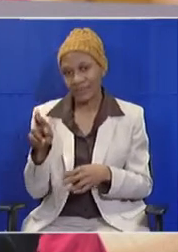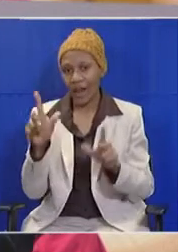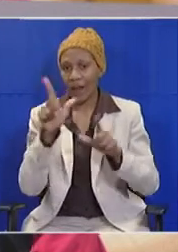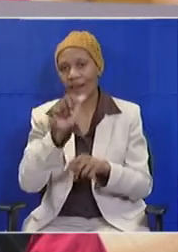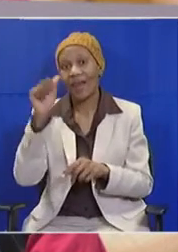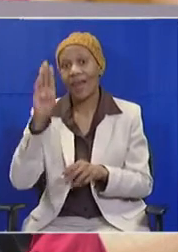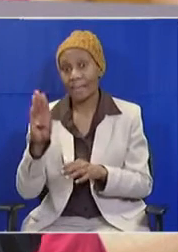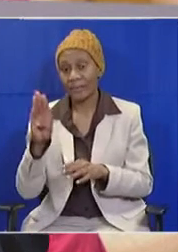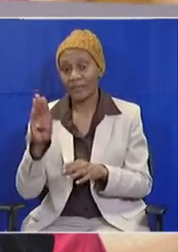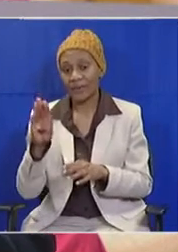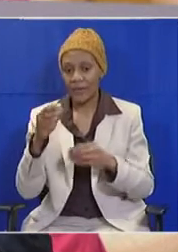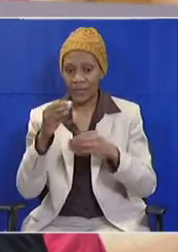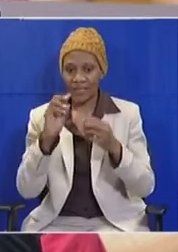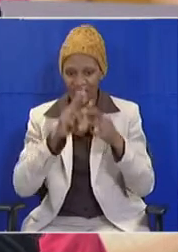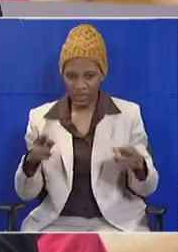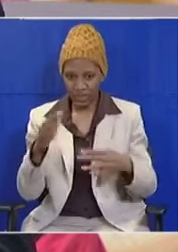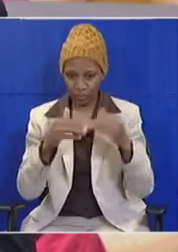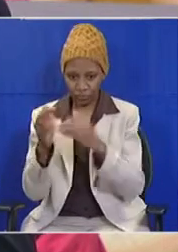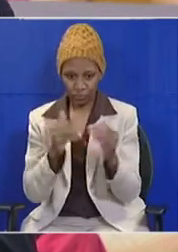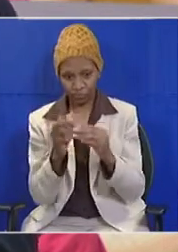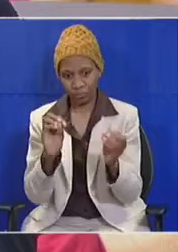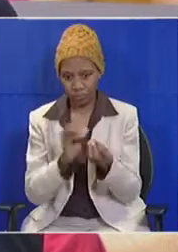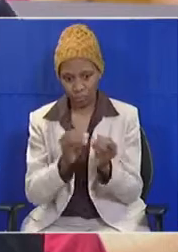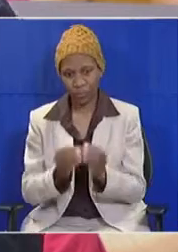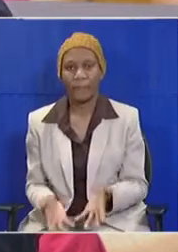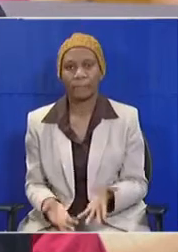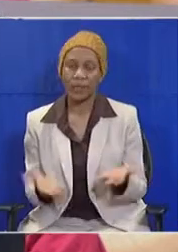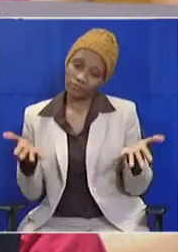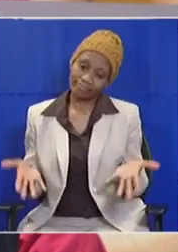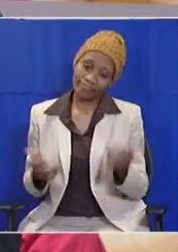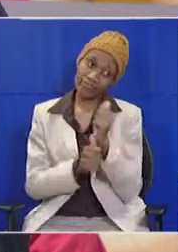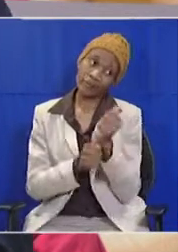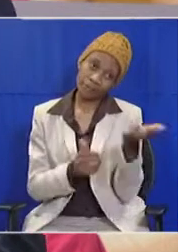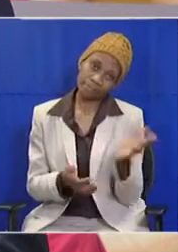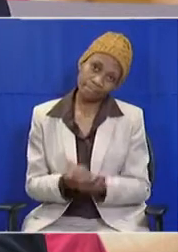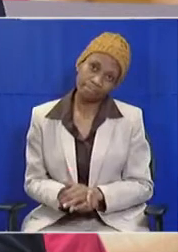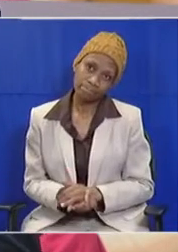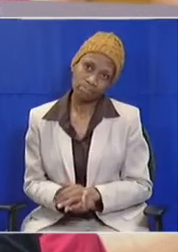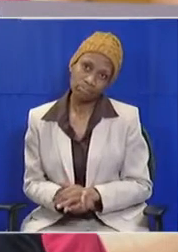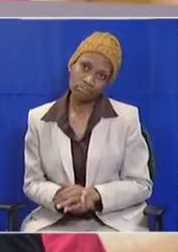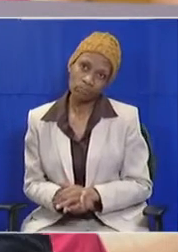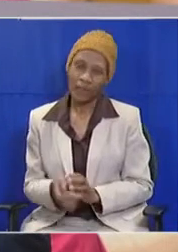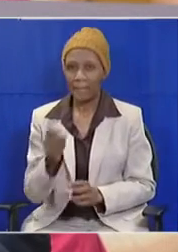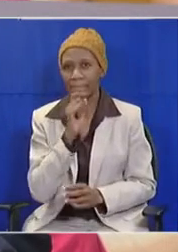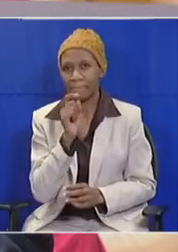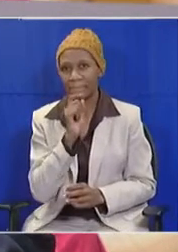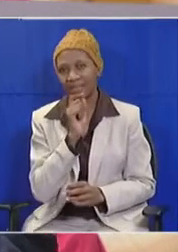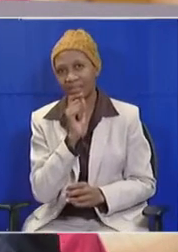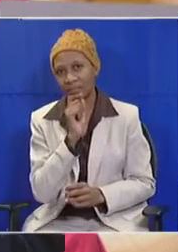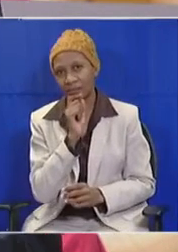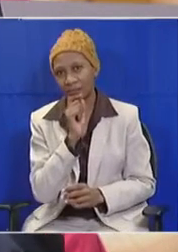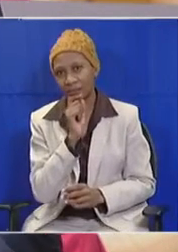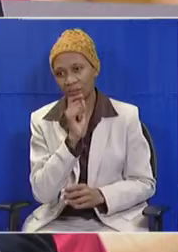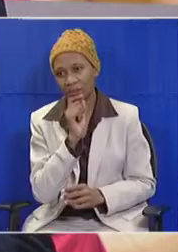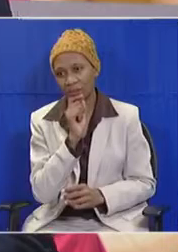and compliance. Now, Honorable Deputy Minister, this rules out the small grower.